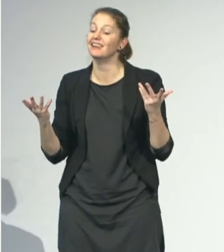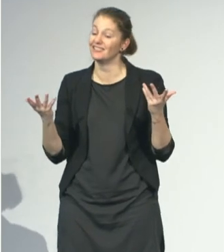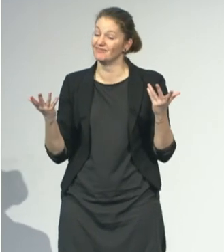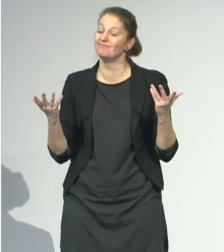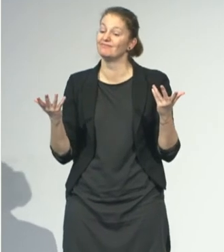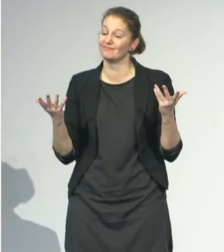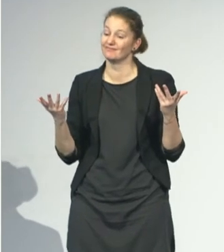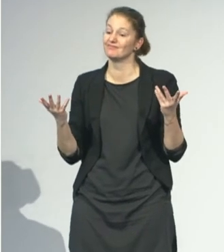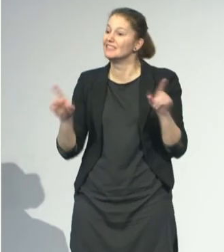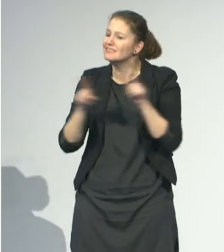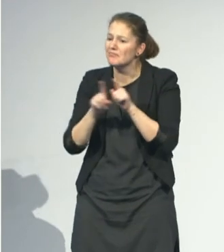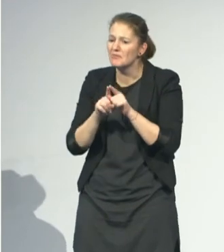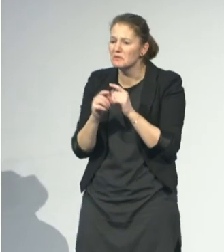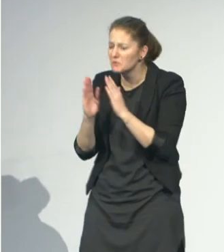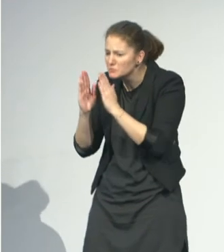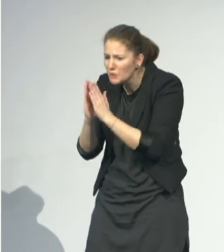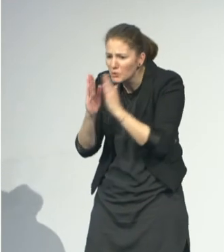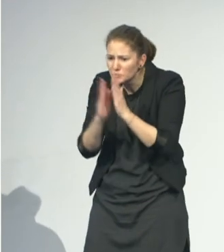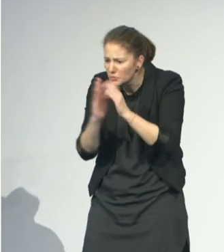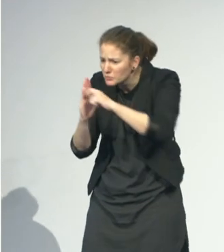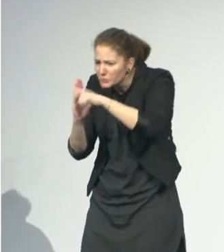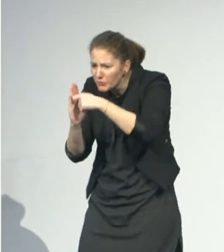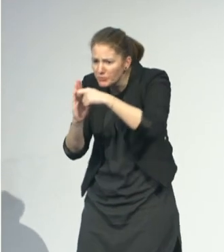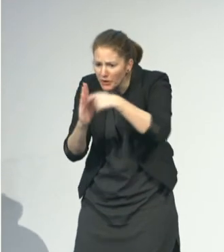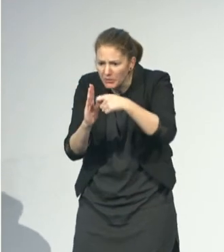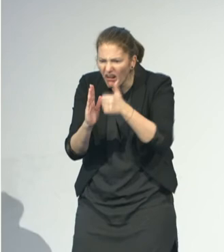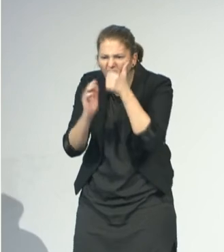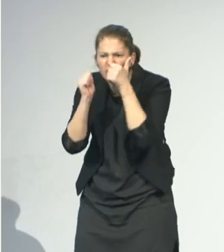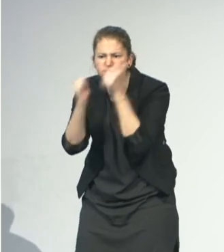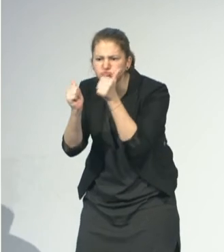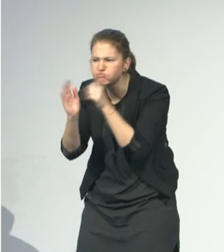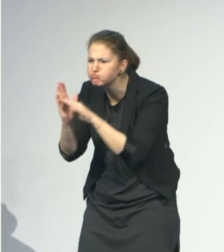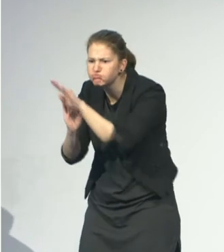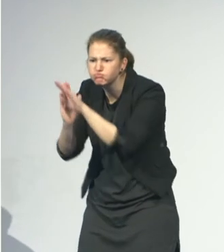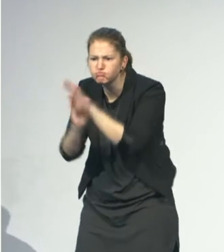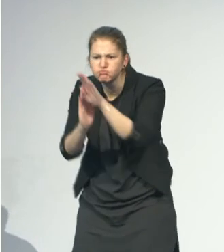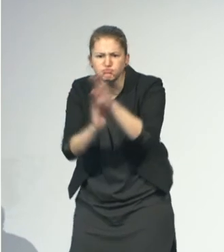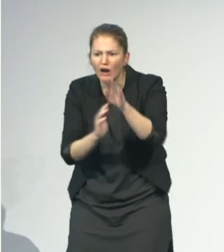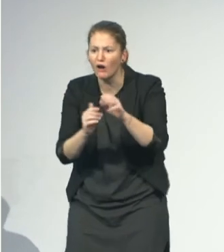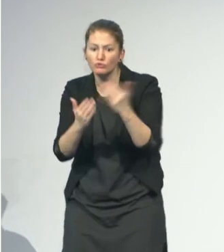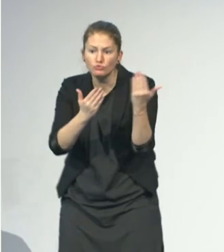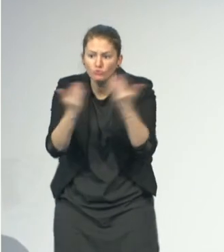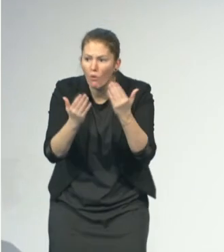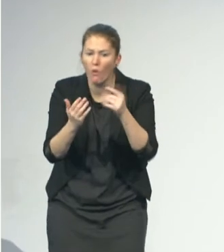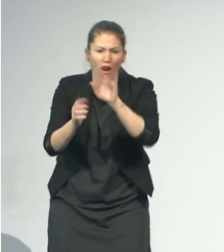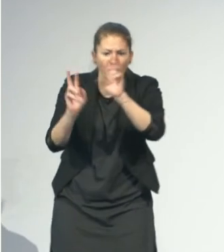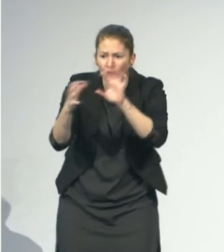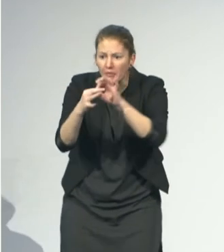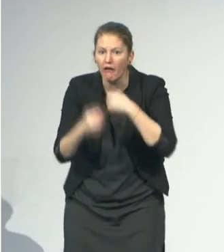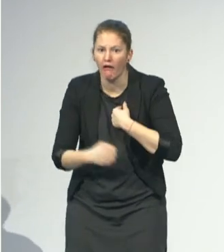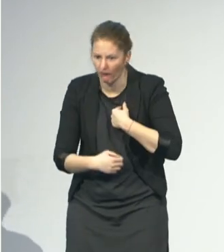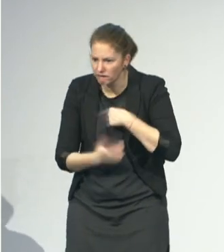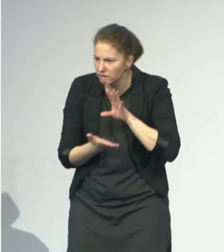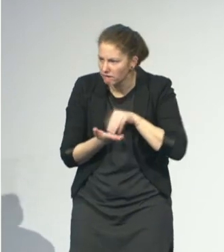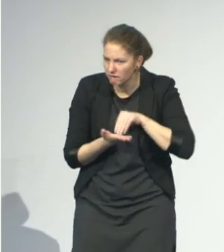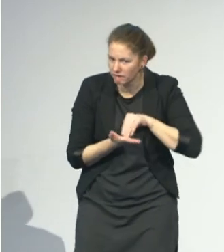are very humble, that do amazing things. And we've taken a lot of those lessons back and said, you know, we could do this. This is just very simple and straight ahead. Why